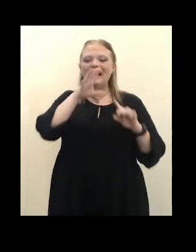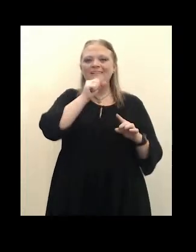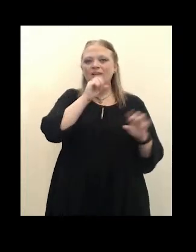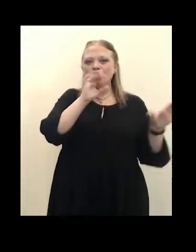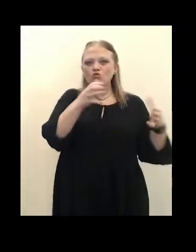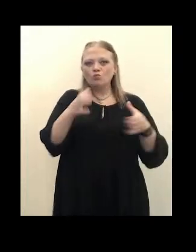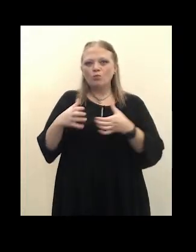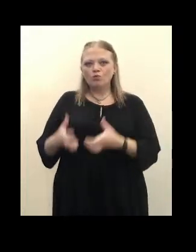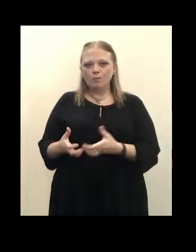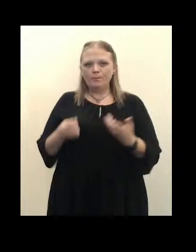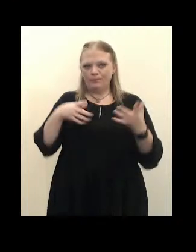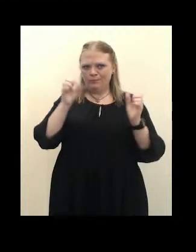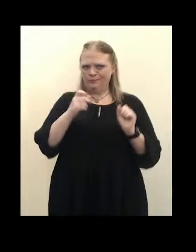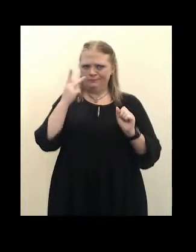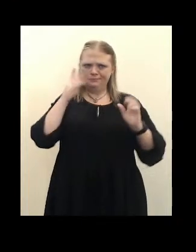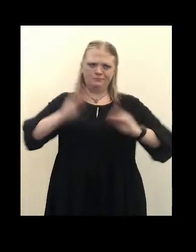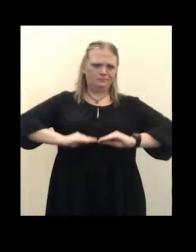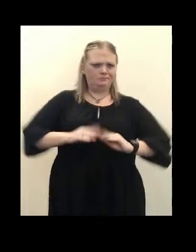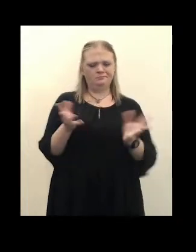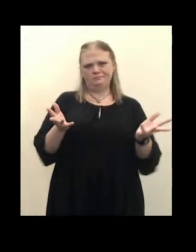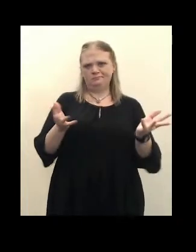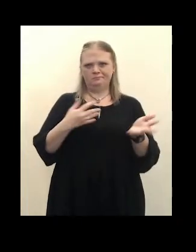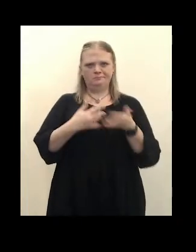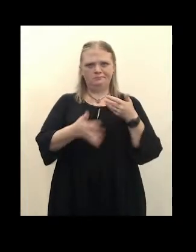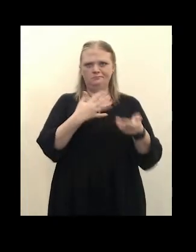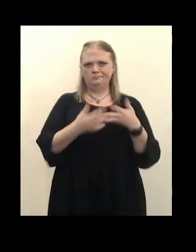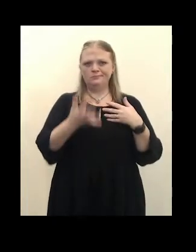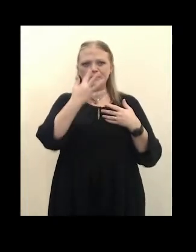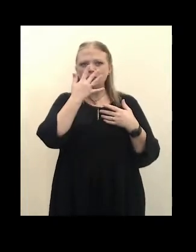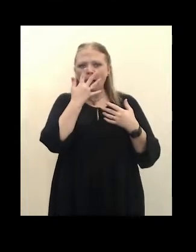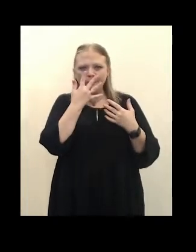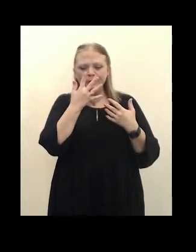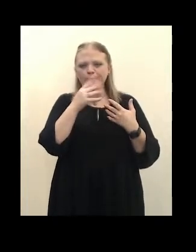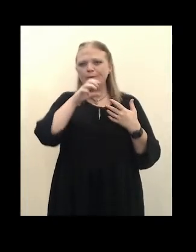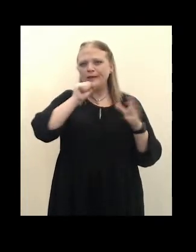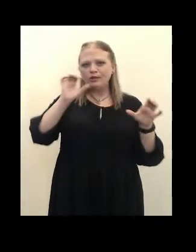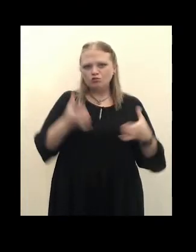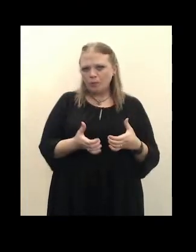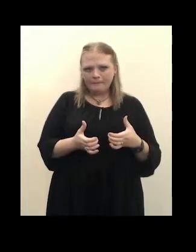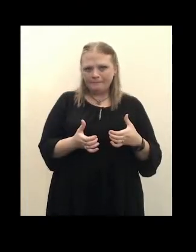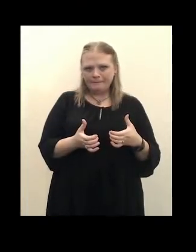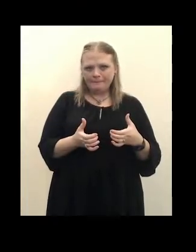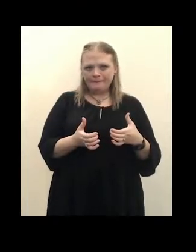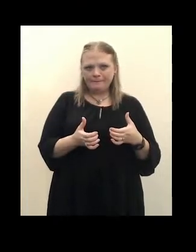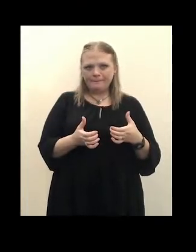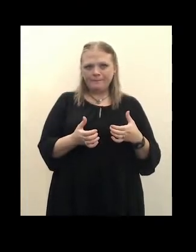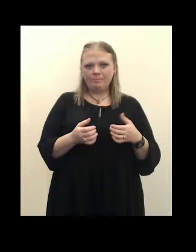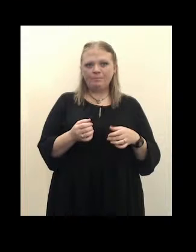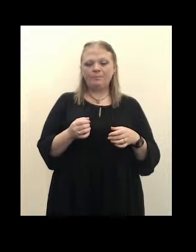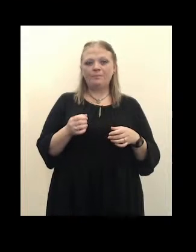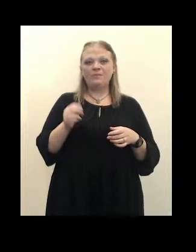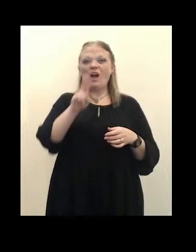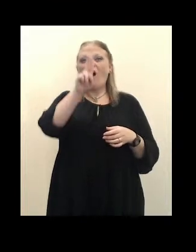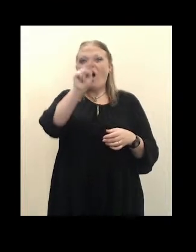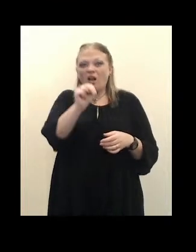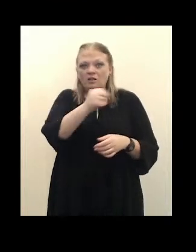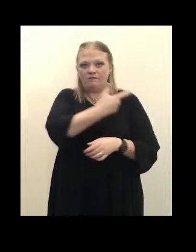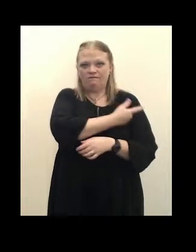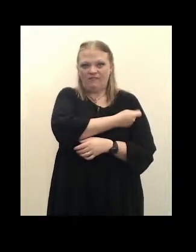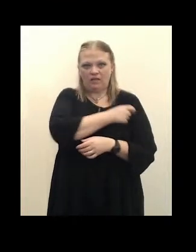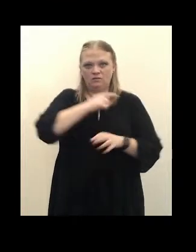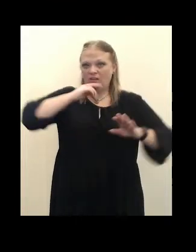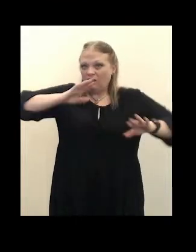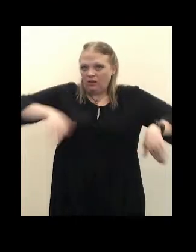very clearly that regardless of what color it is, what age group it is, the unvaccinated people have much